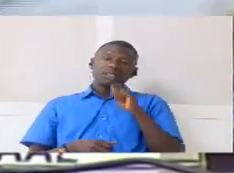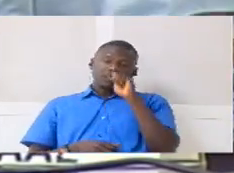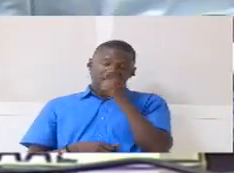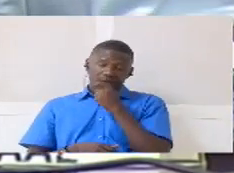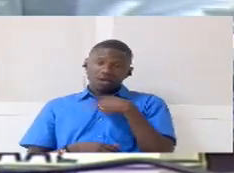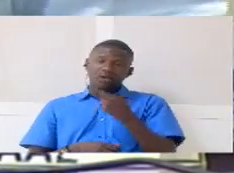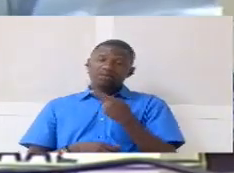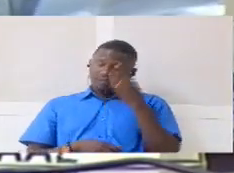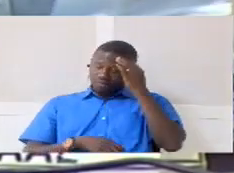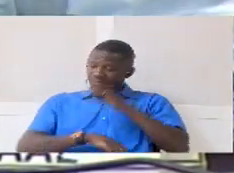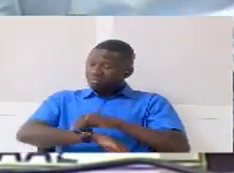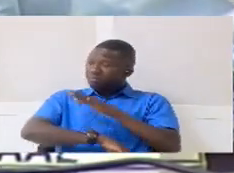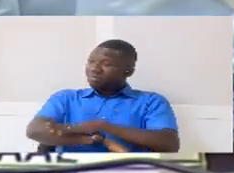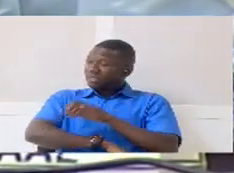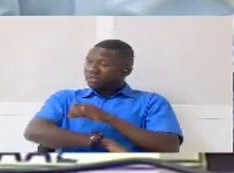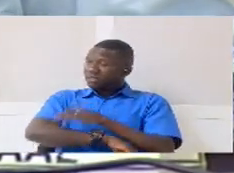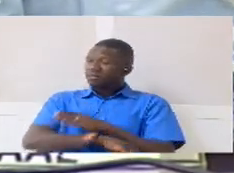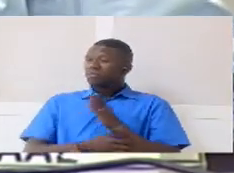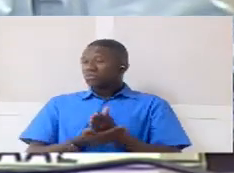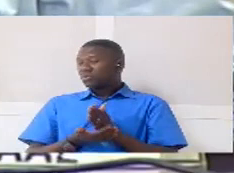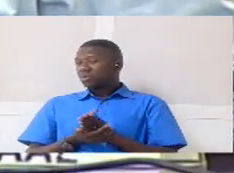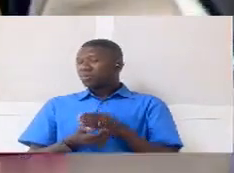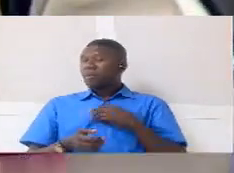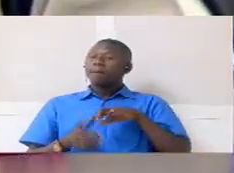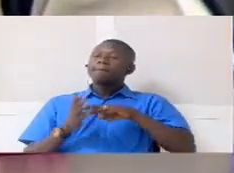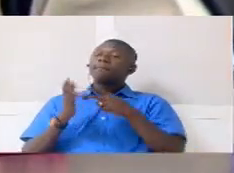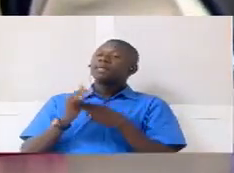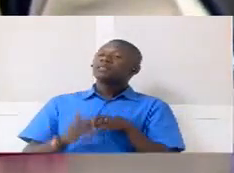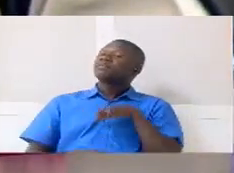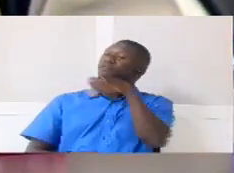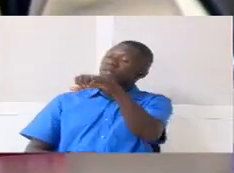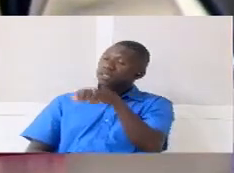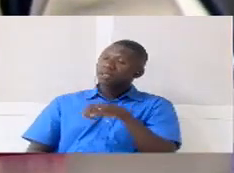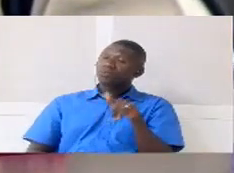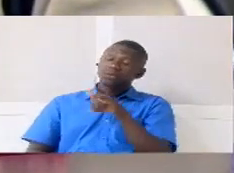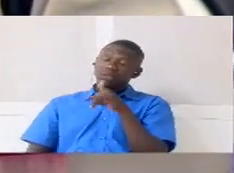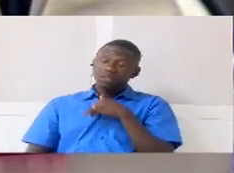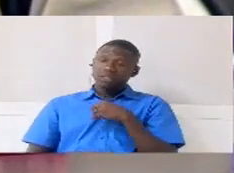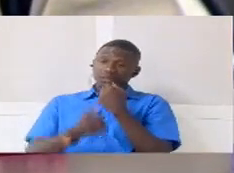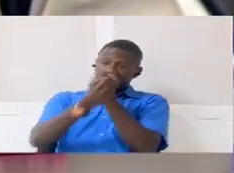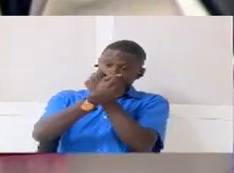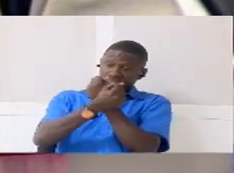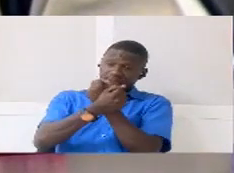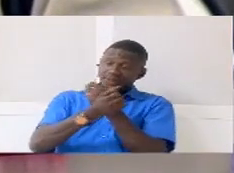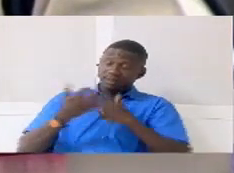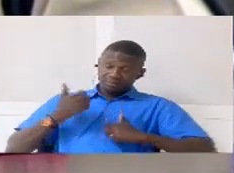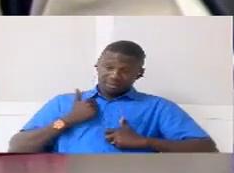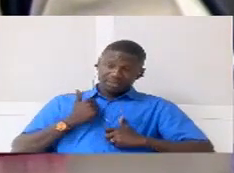malaria, obviously this is a falsification in which the prison has participated.